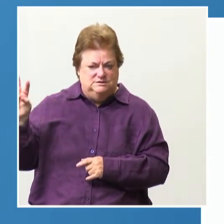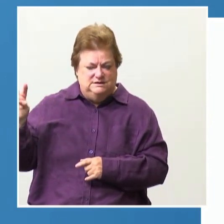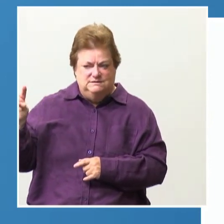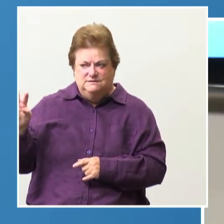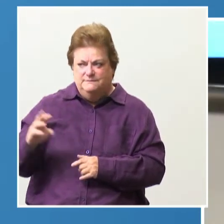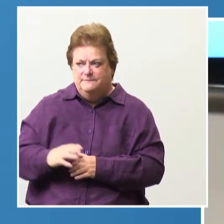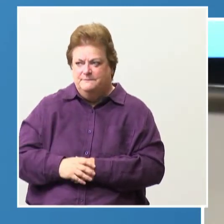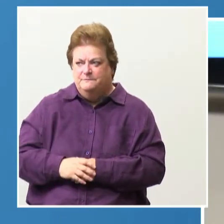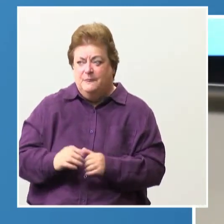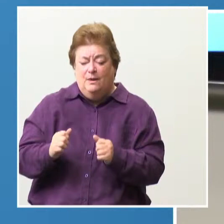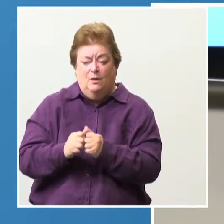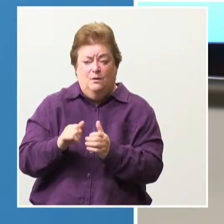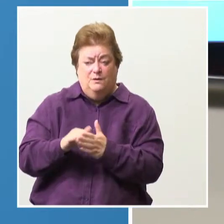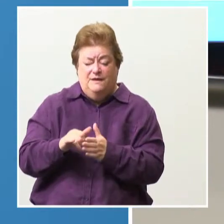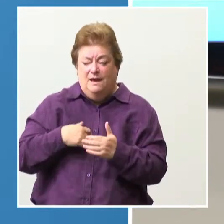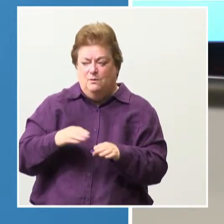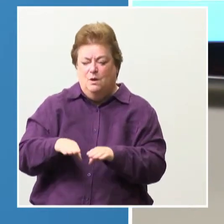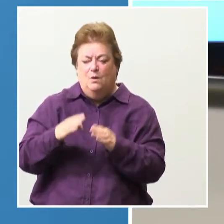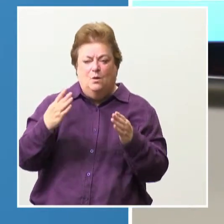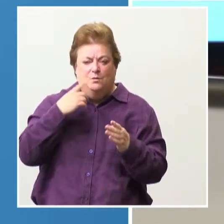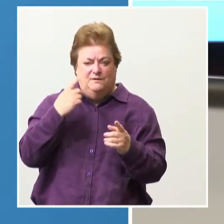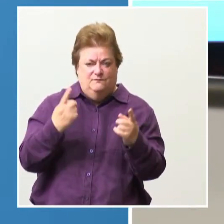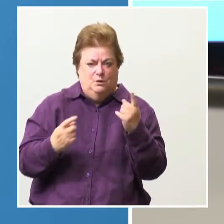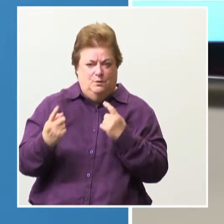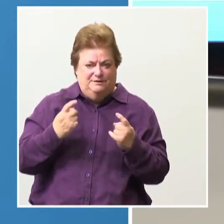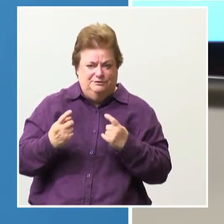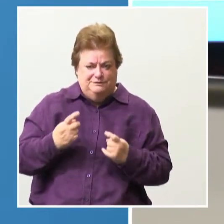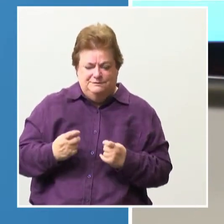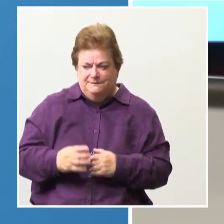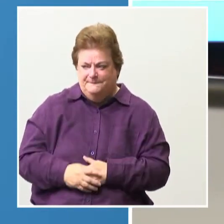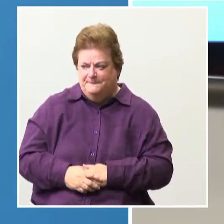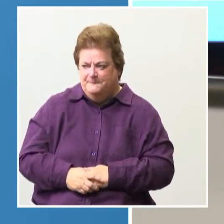402-441-8006. And with that, we'll take any questions.